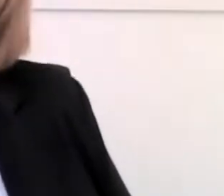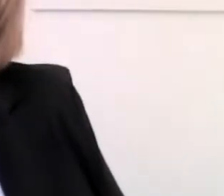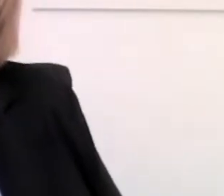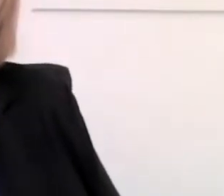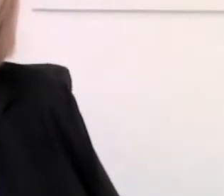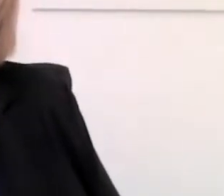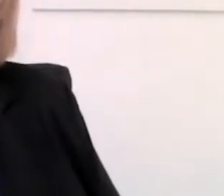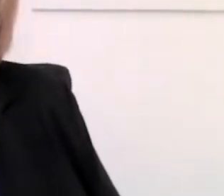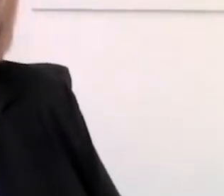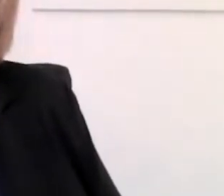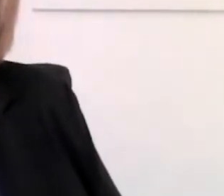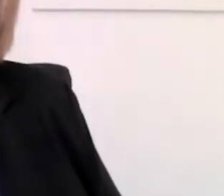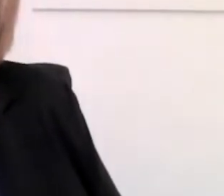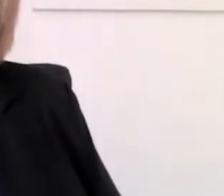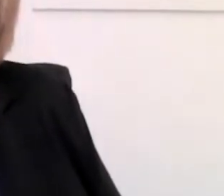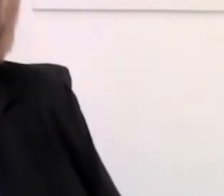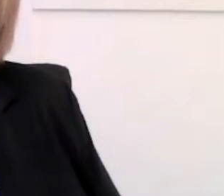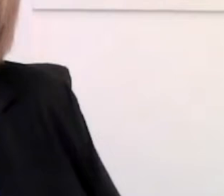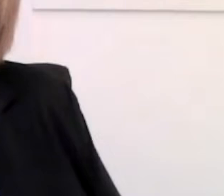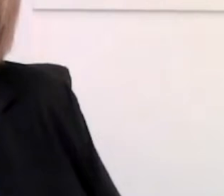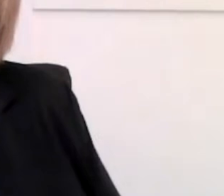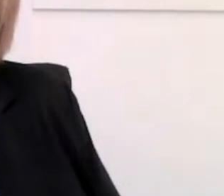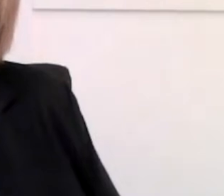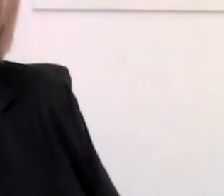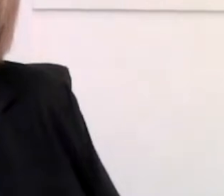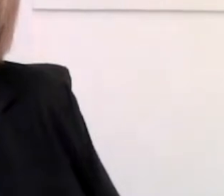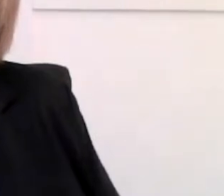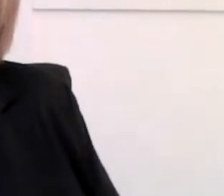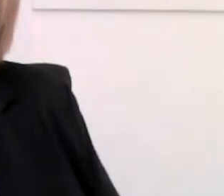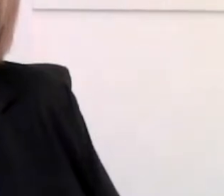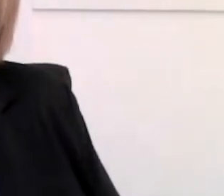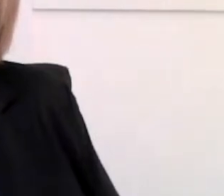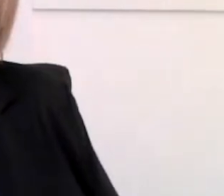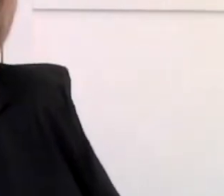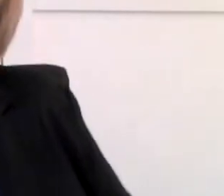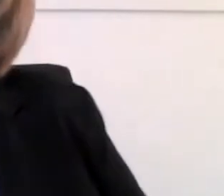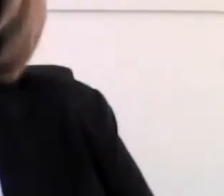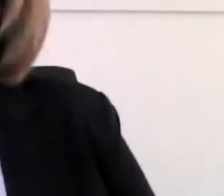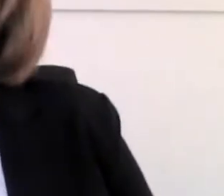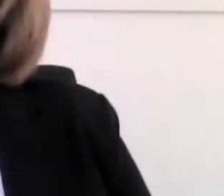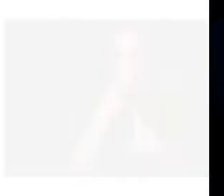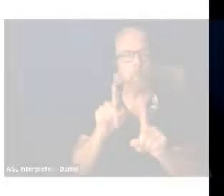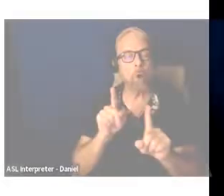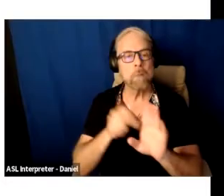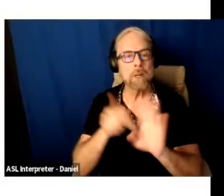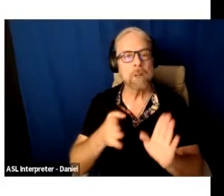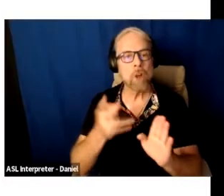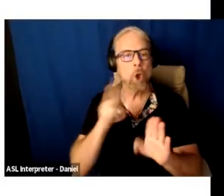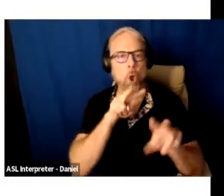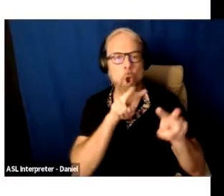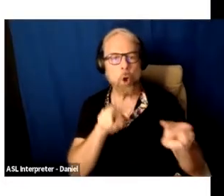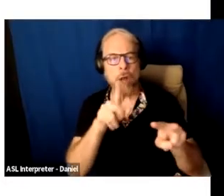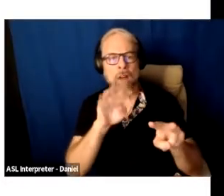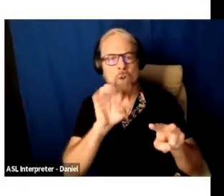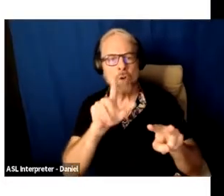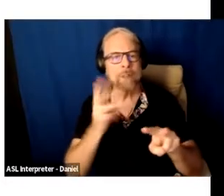Now, can you all see? We can see it. And while you're orienting, another note for participants, if you're looking at your view and you still find that